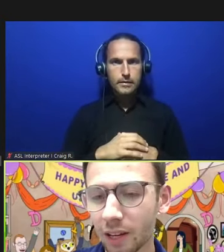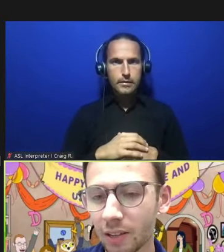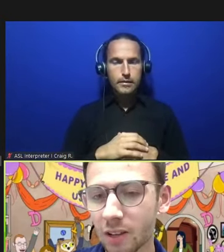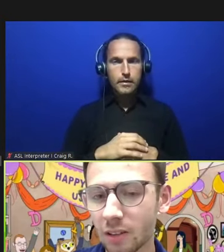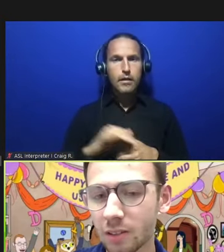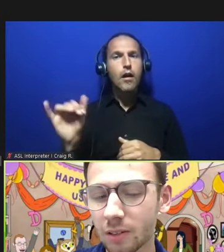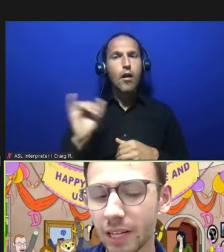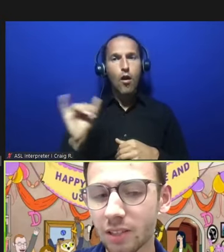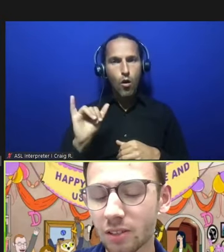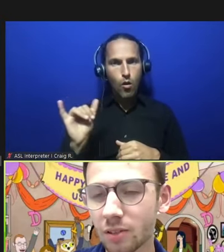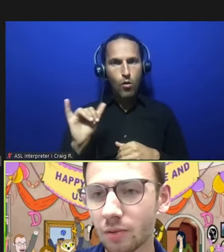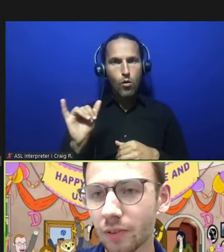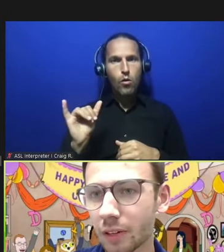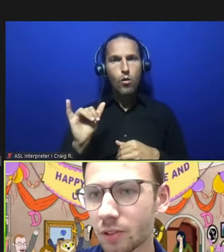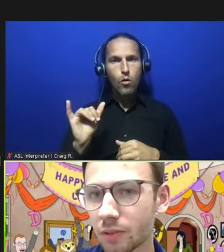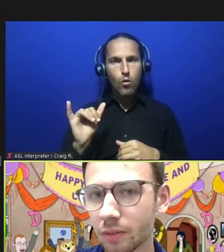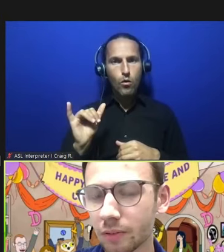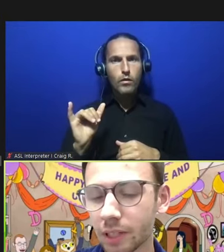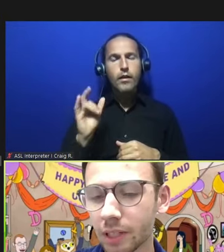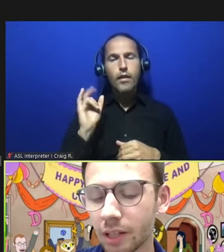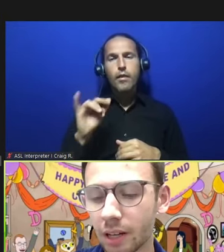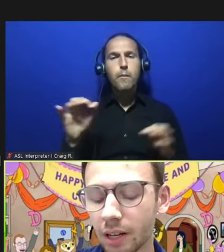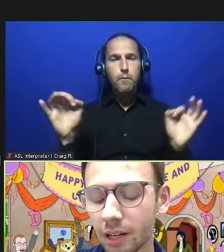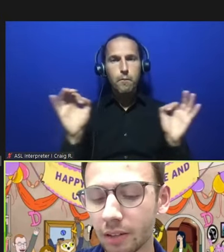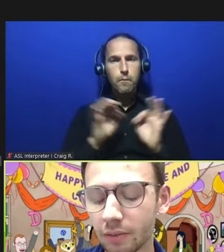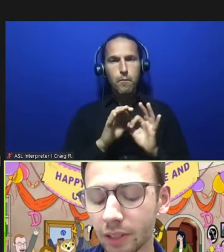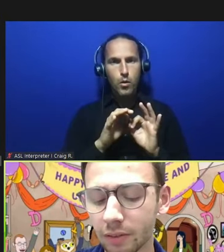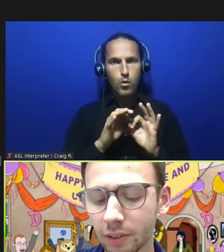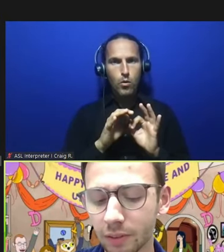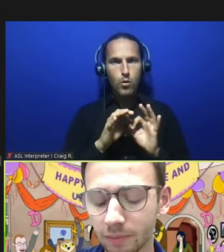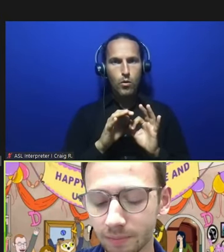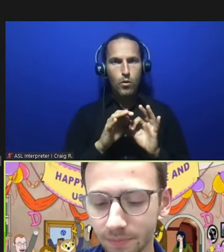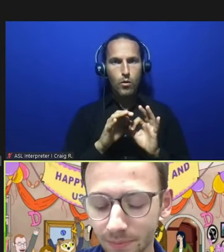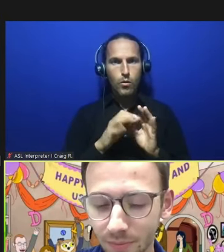And it's also very useful